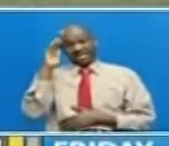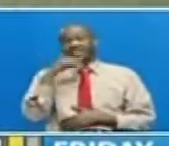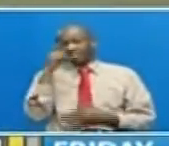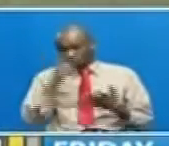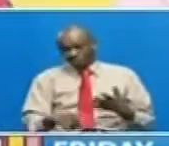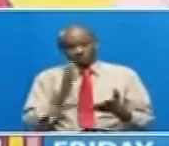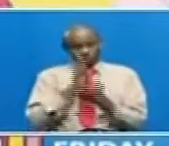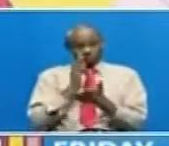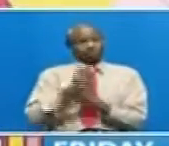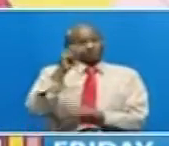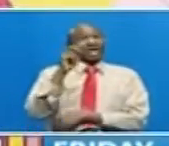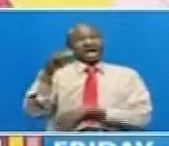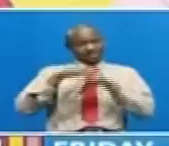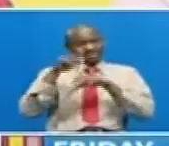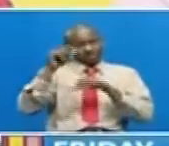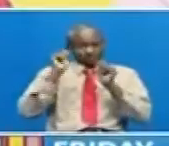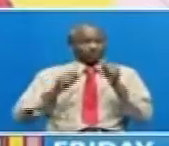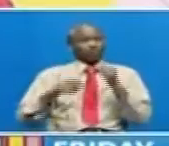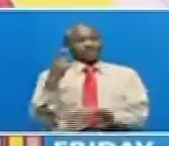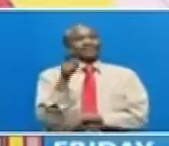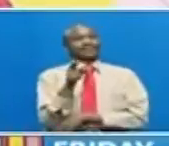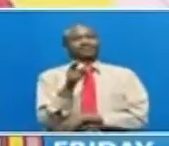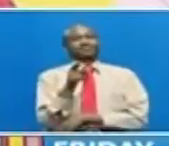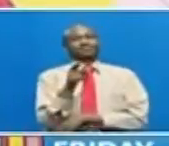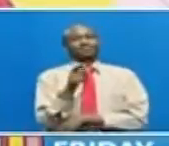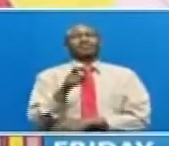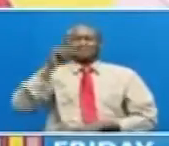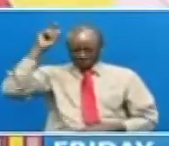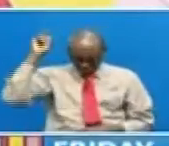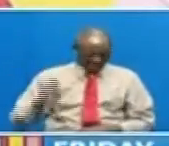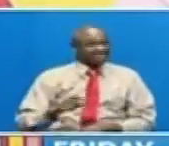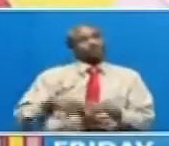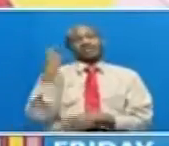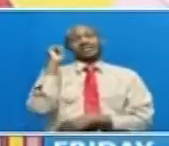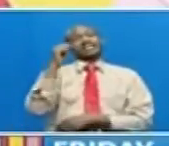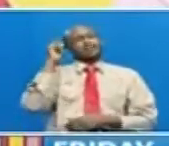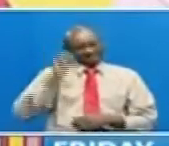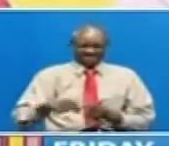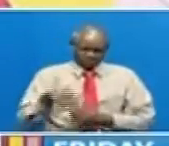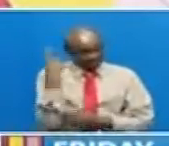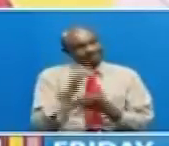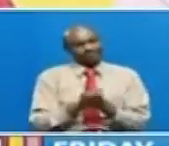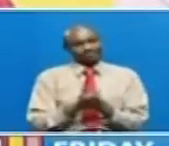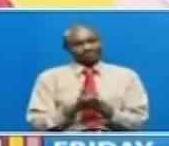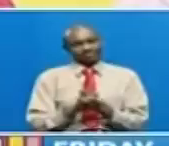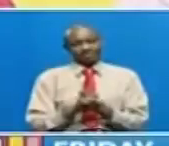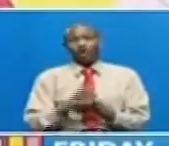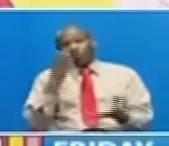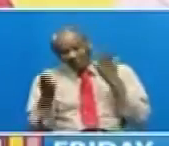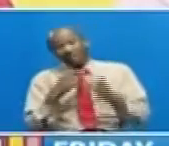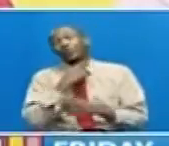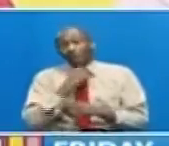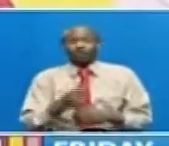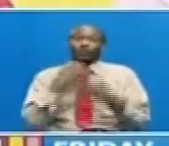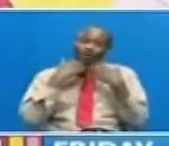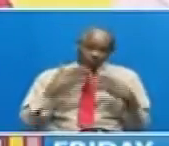North Africans having a better head-to-head record against Simba. It is a must situation for Kenya, a must-win situation for Kenya. So whether we like it or